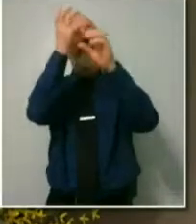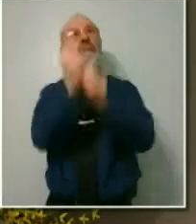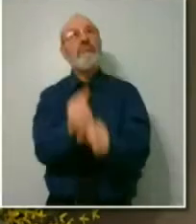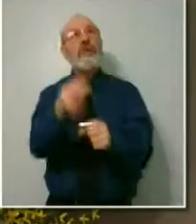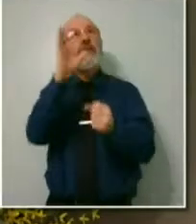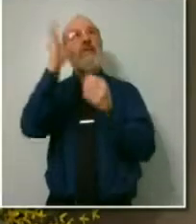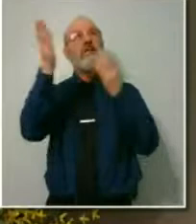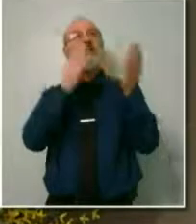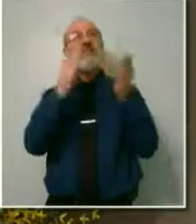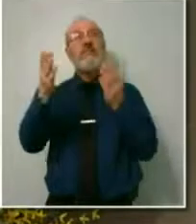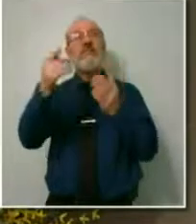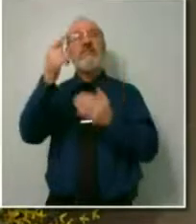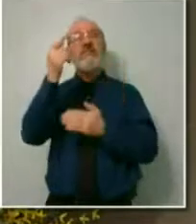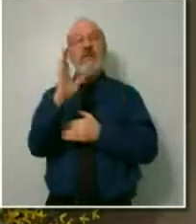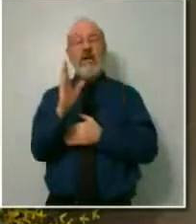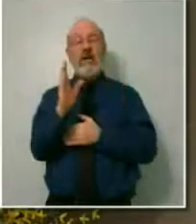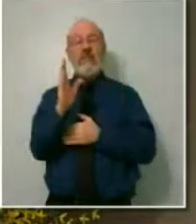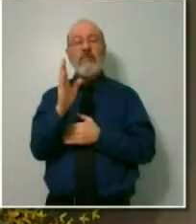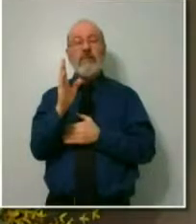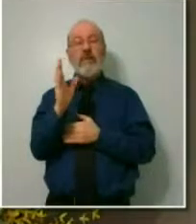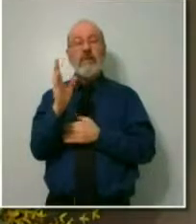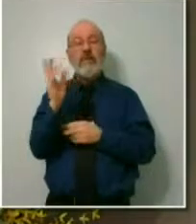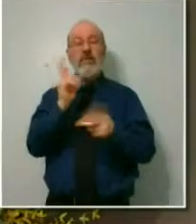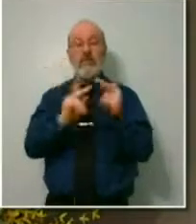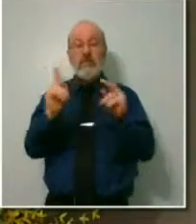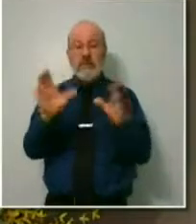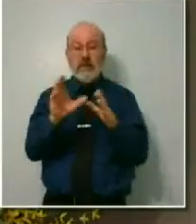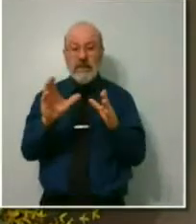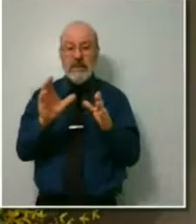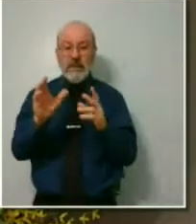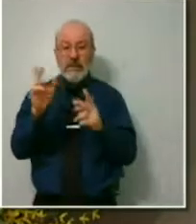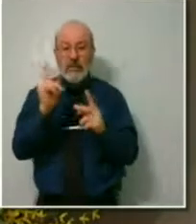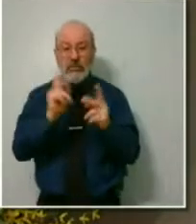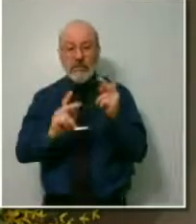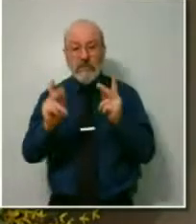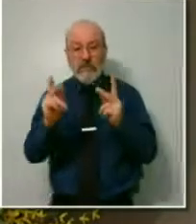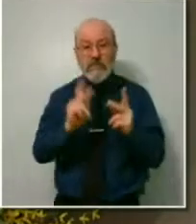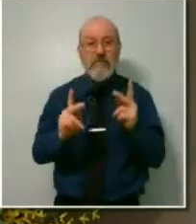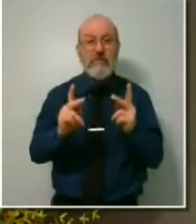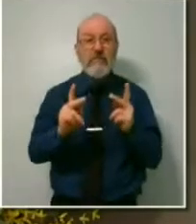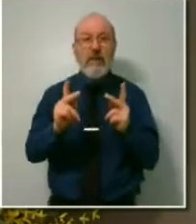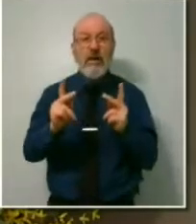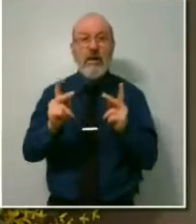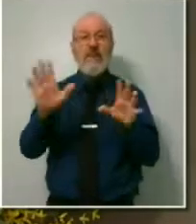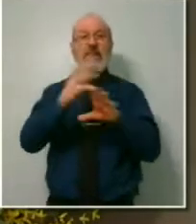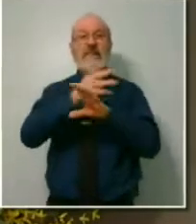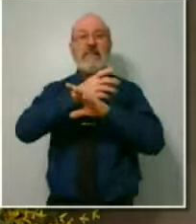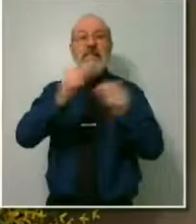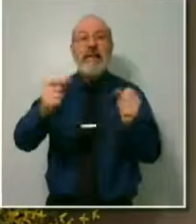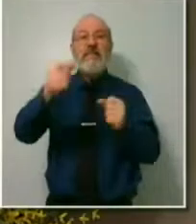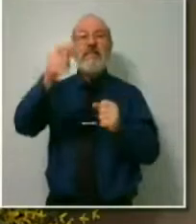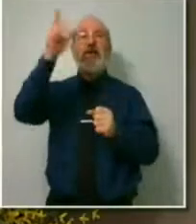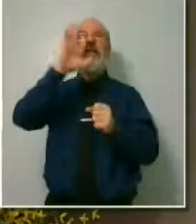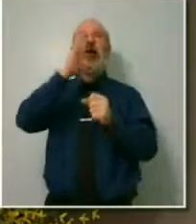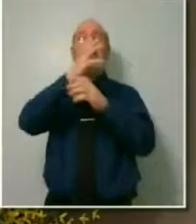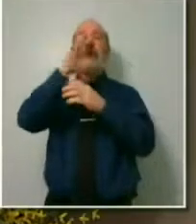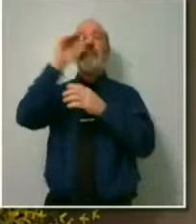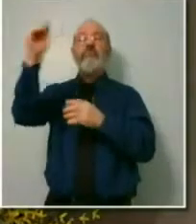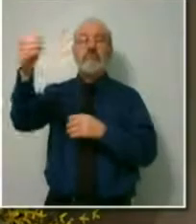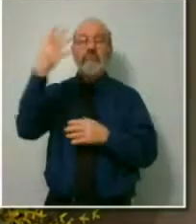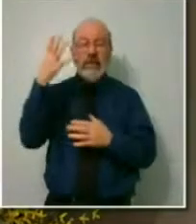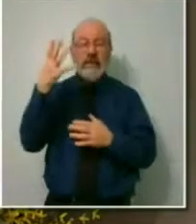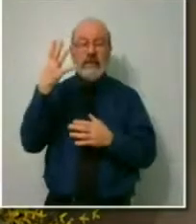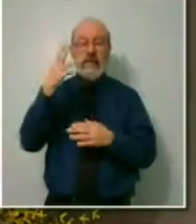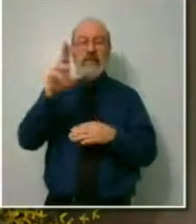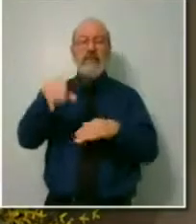God. And those who did, those individuals, are saved by God's grace. Their